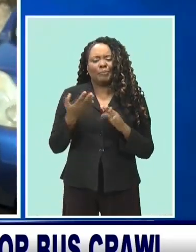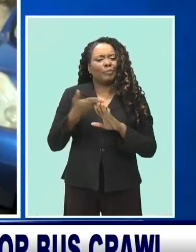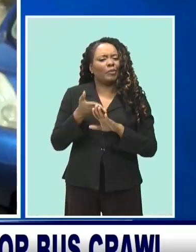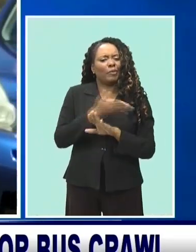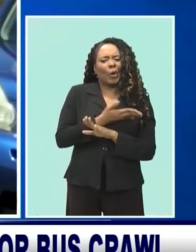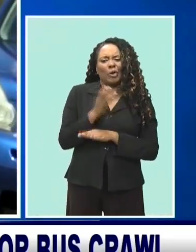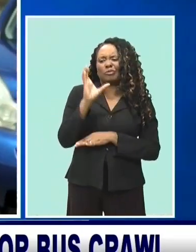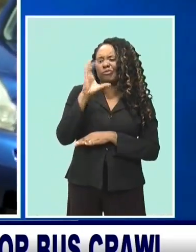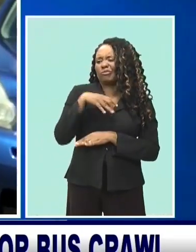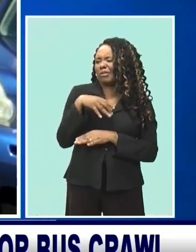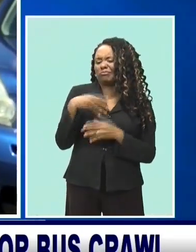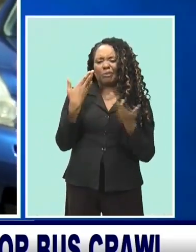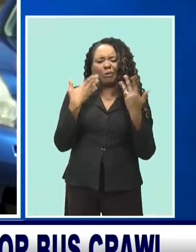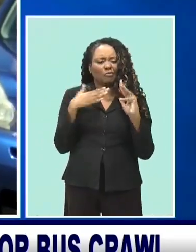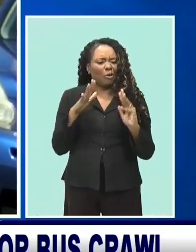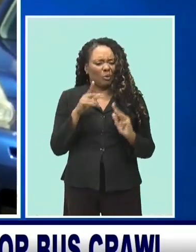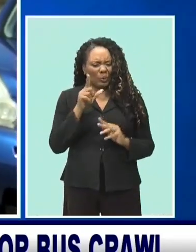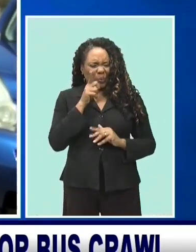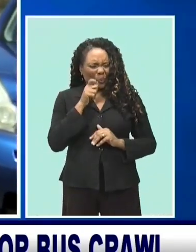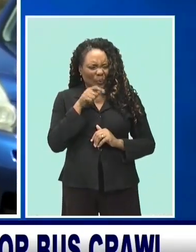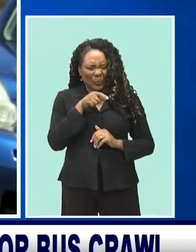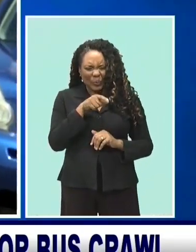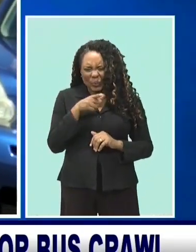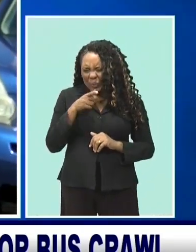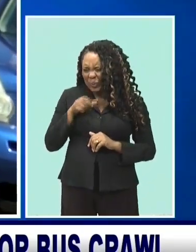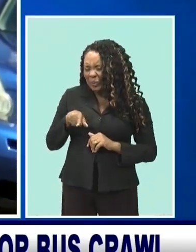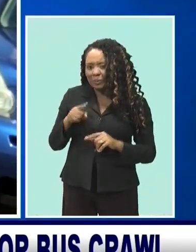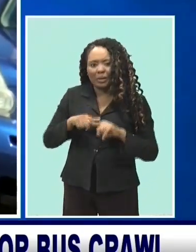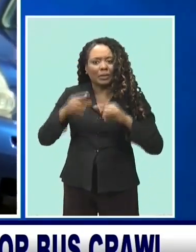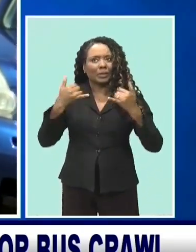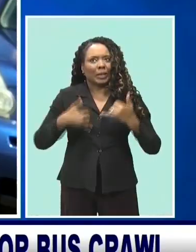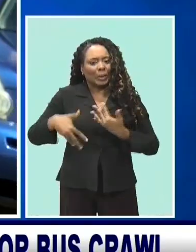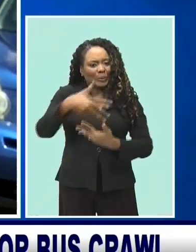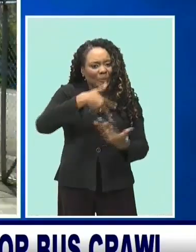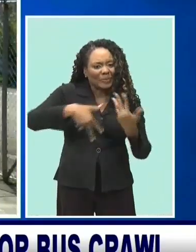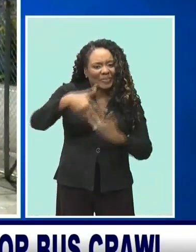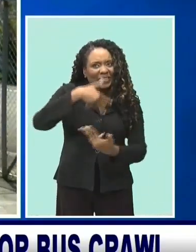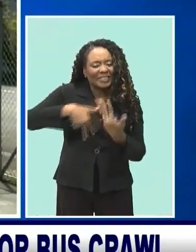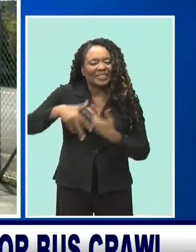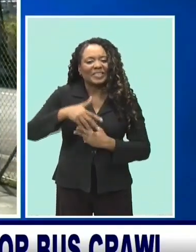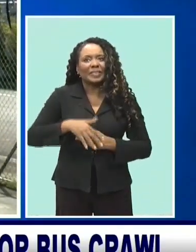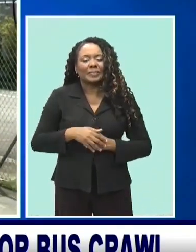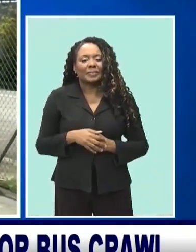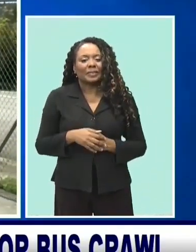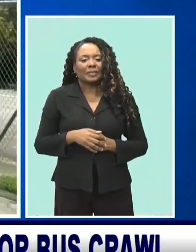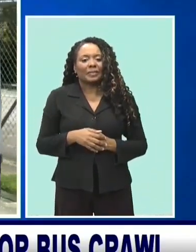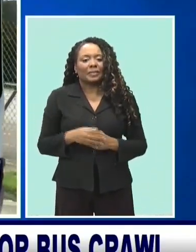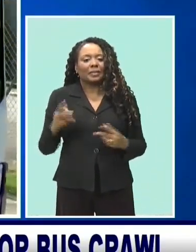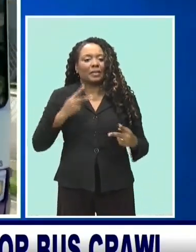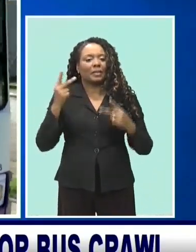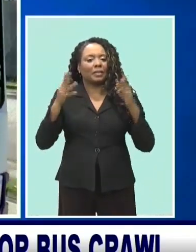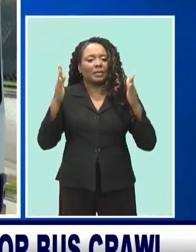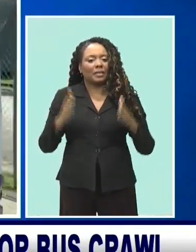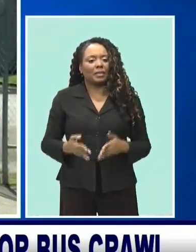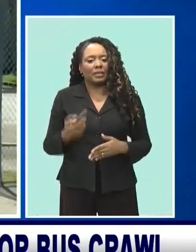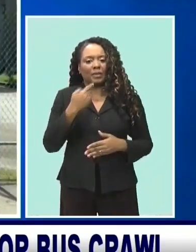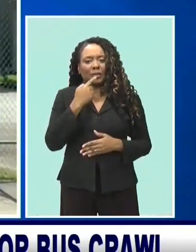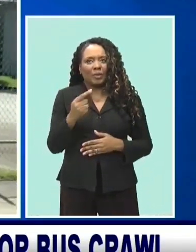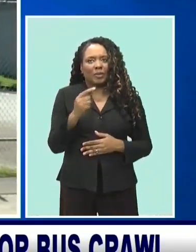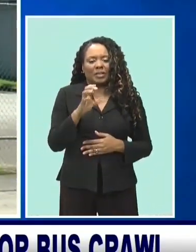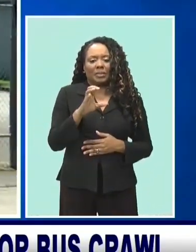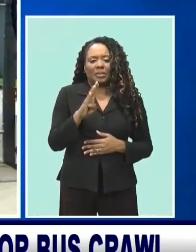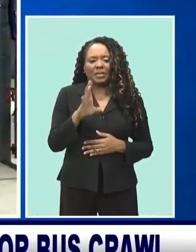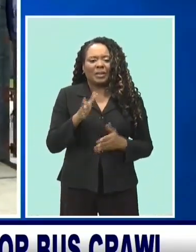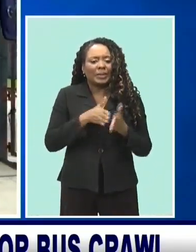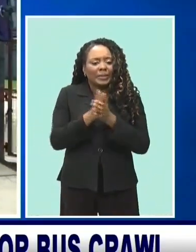today, many of us were strangers, but it's one big happy family. And these visitors told our CBC team what they were looking